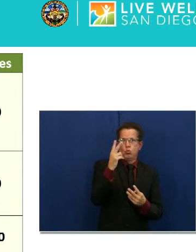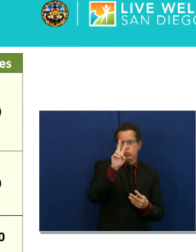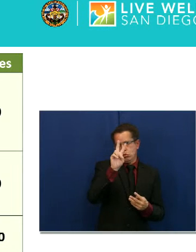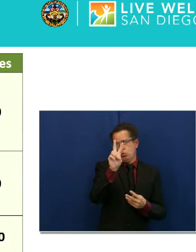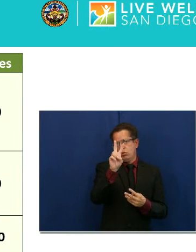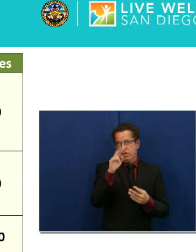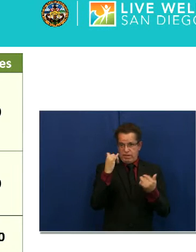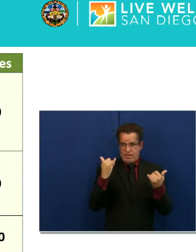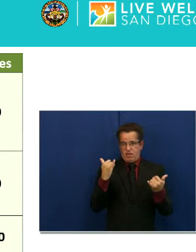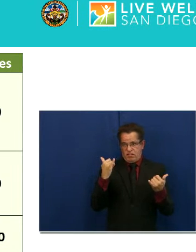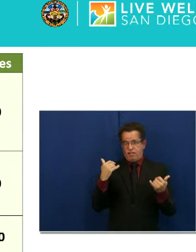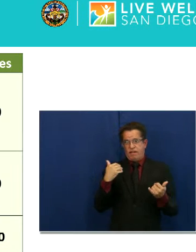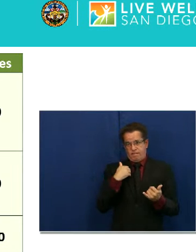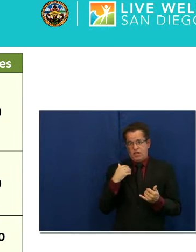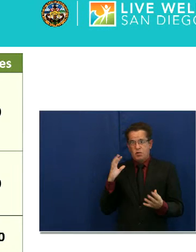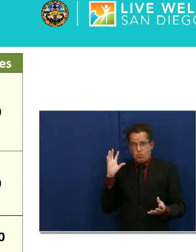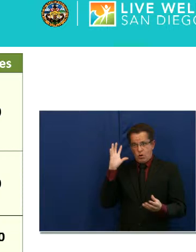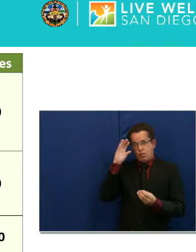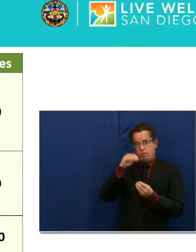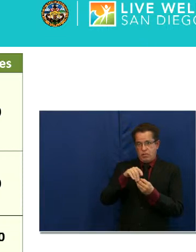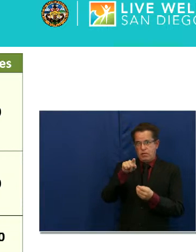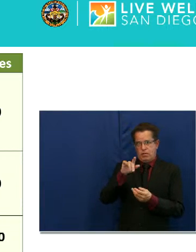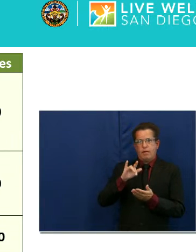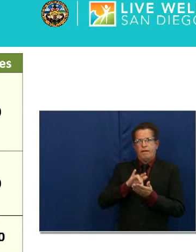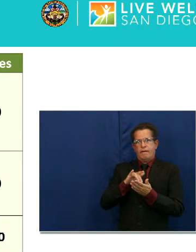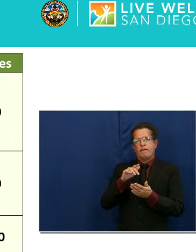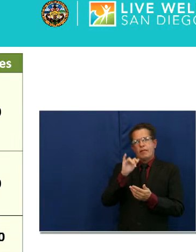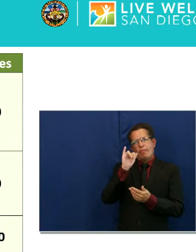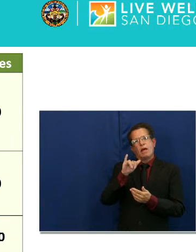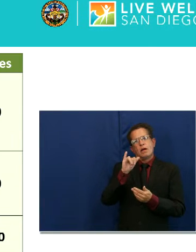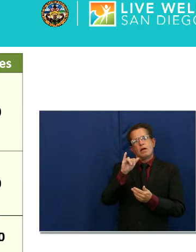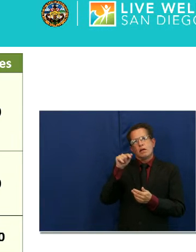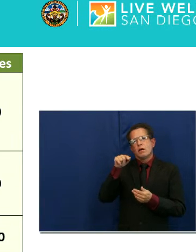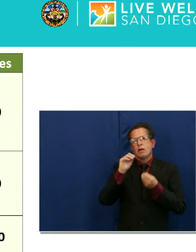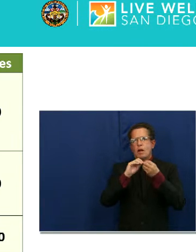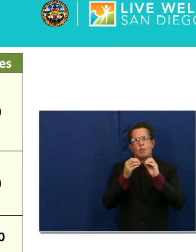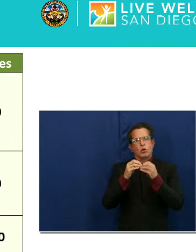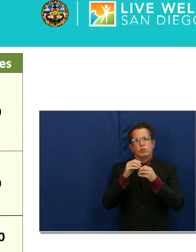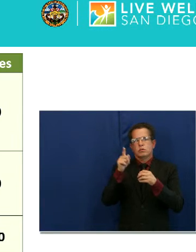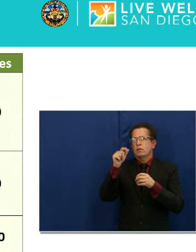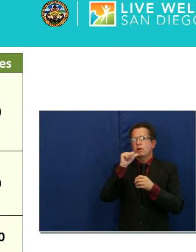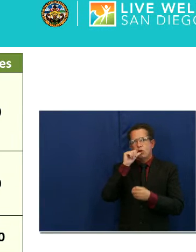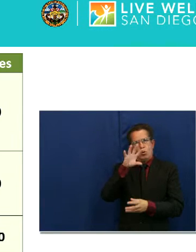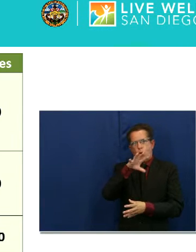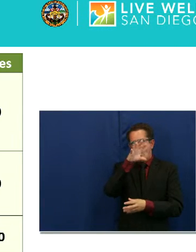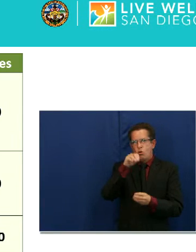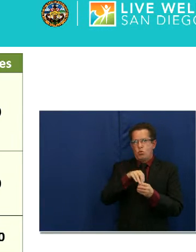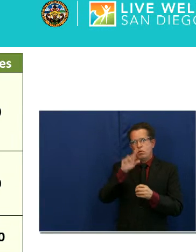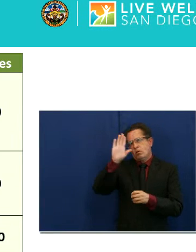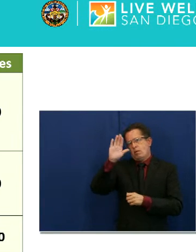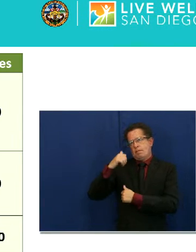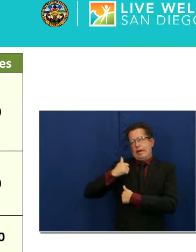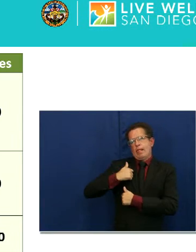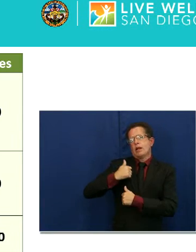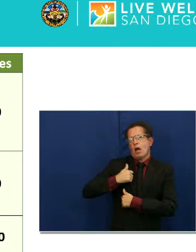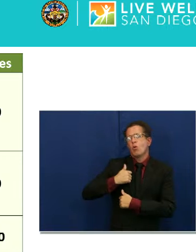date are in our region, but these numbers do not include the military